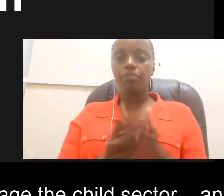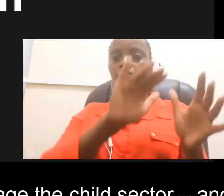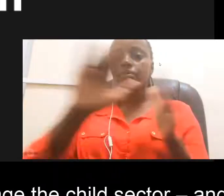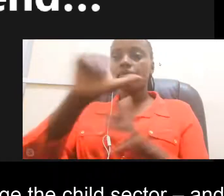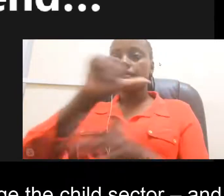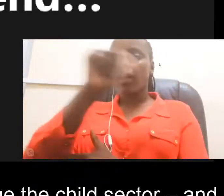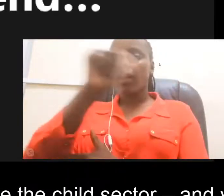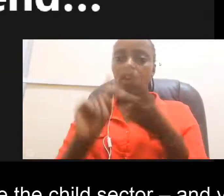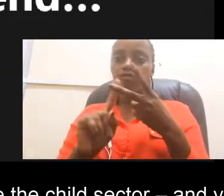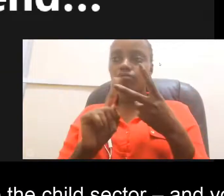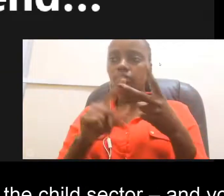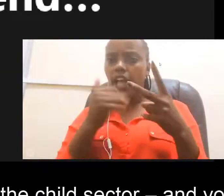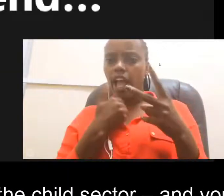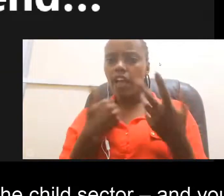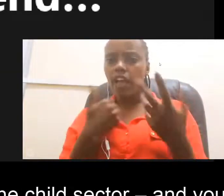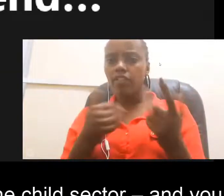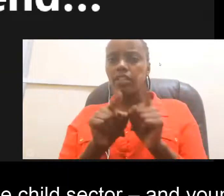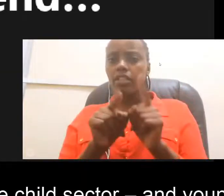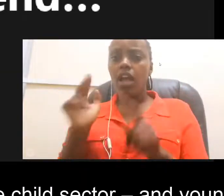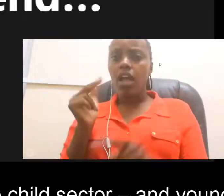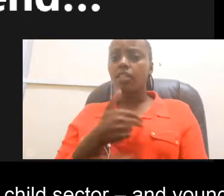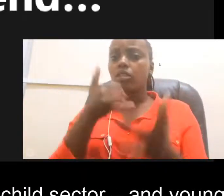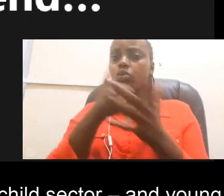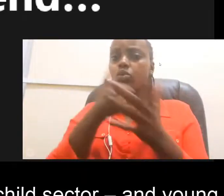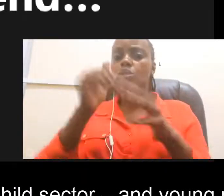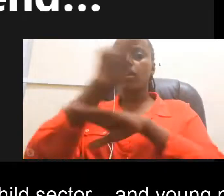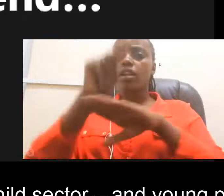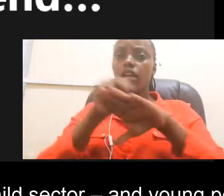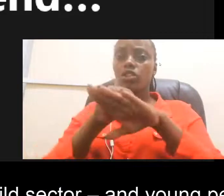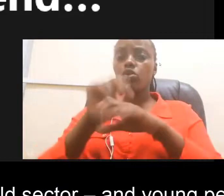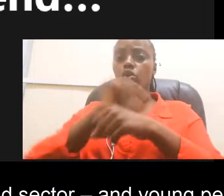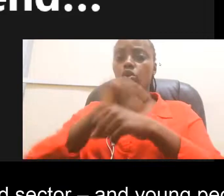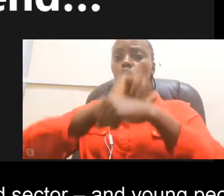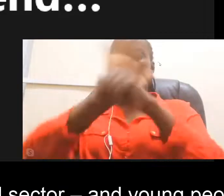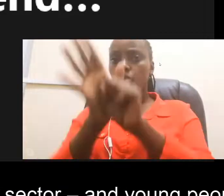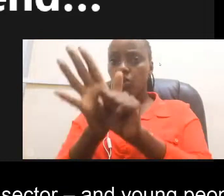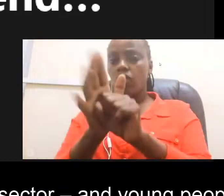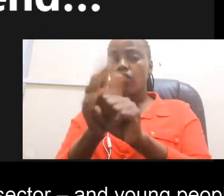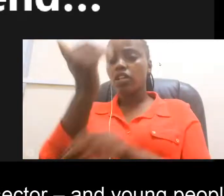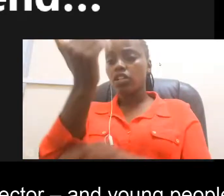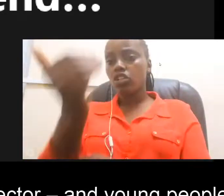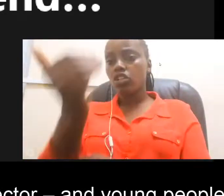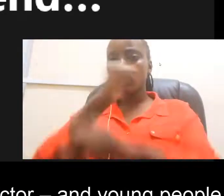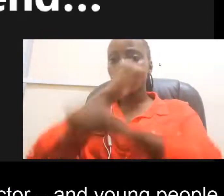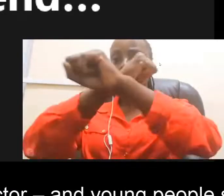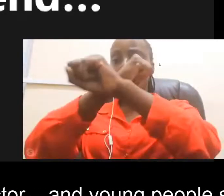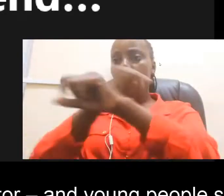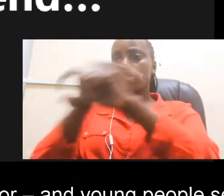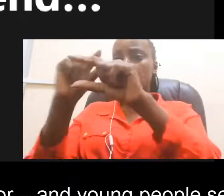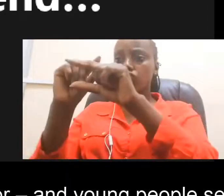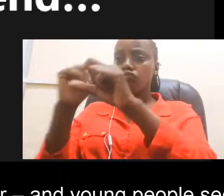we are part of the National COVID Child Protection Task Force on Children.